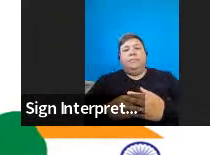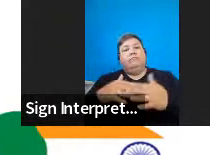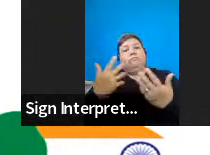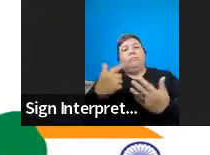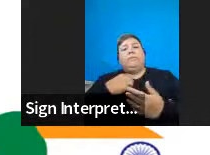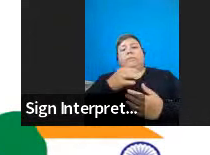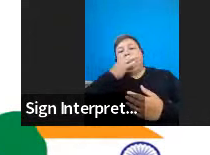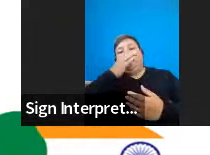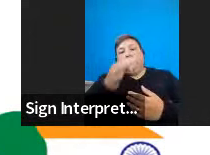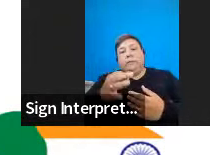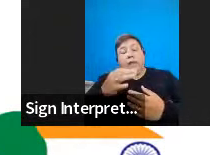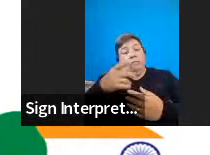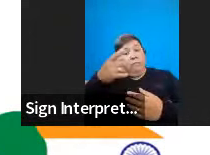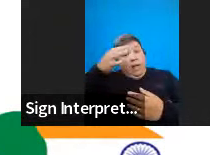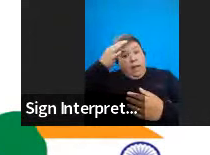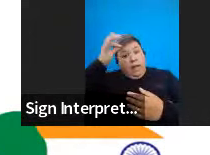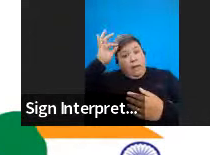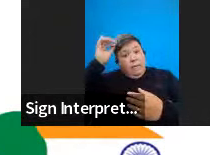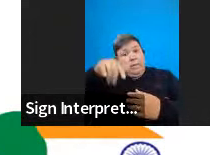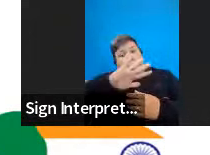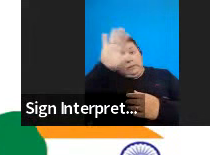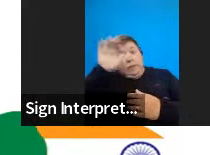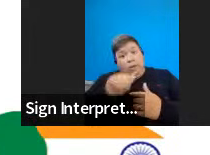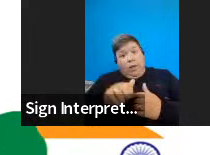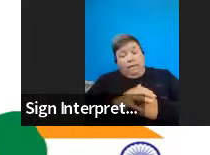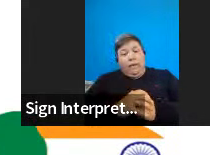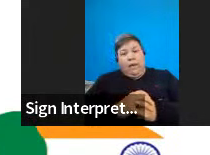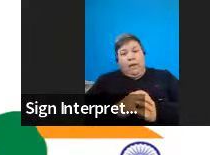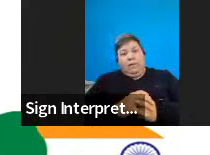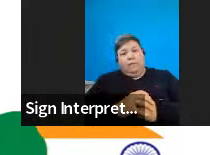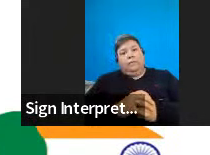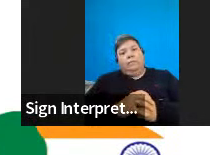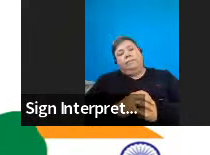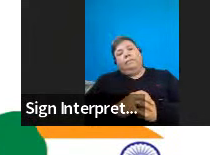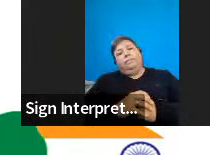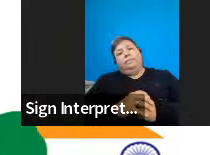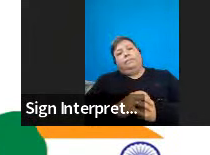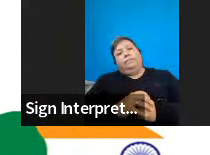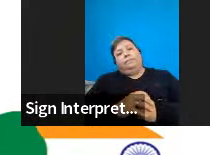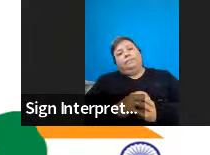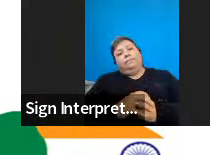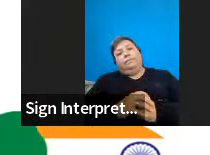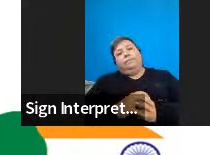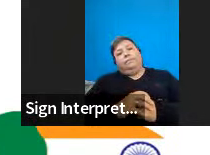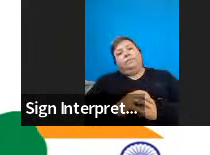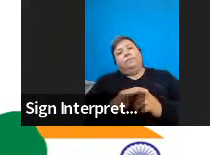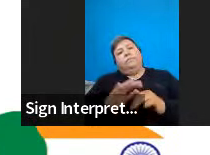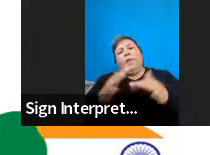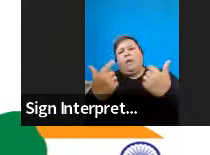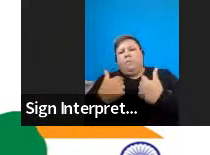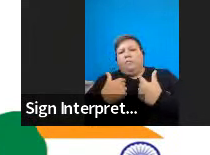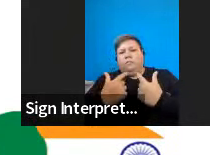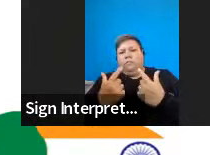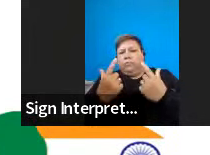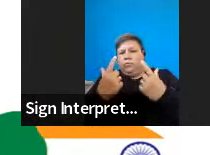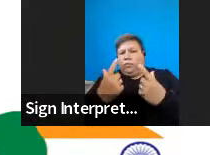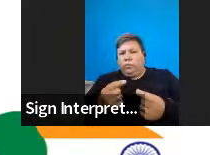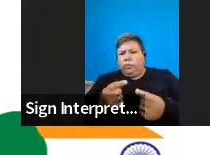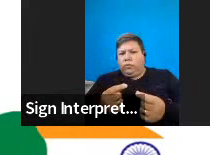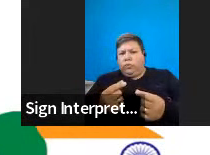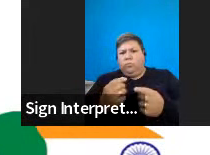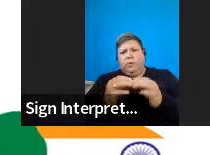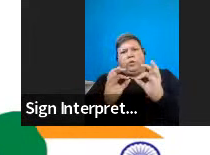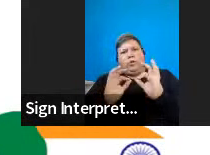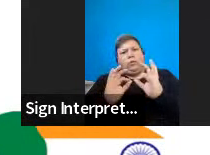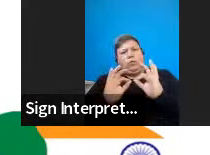as government in South Africa, as government agencies within South Africa, how do we then collaborate? How do we ensure that